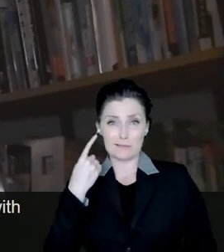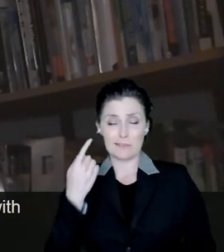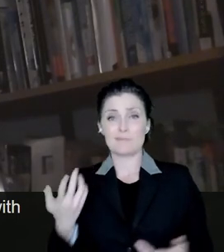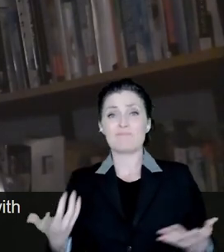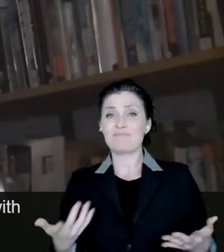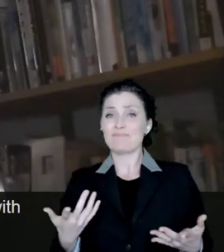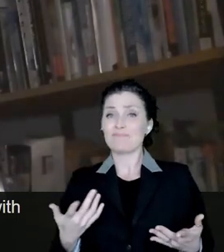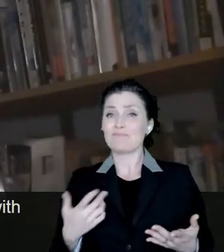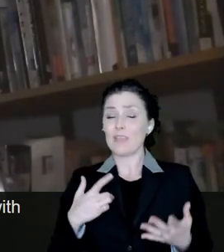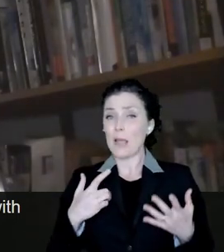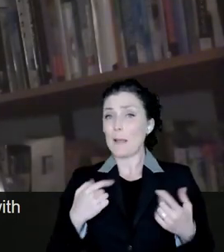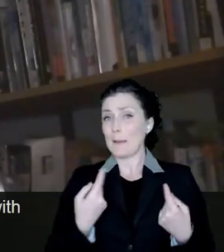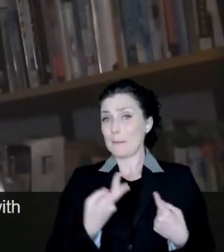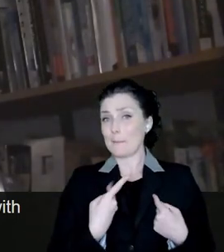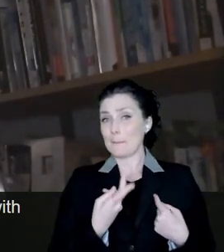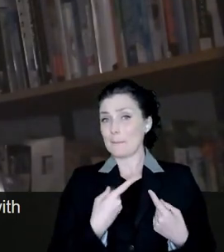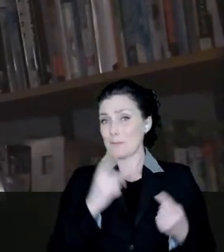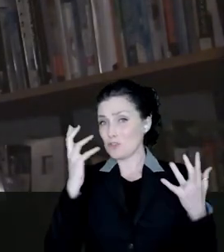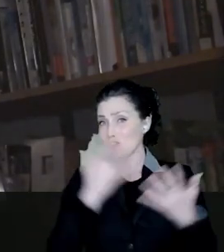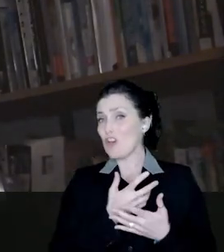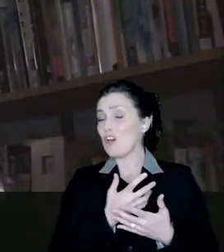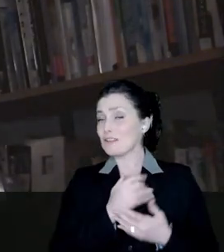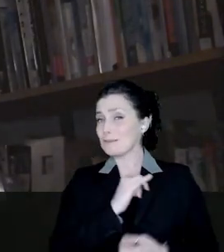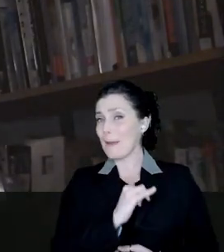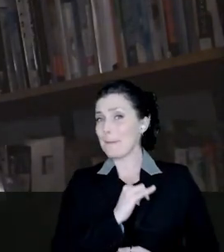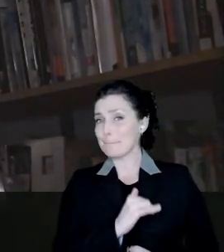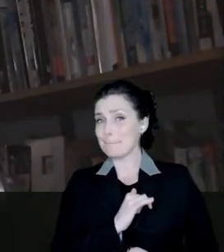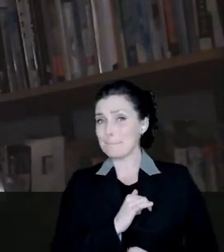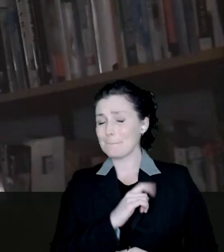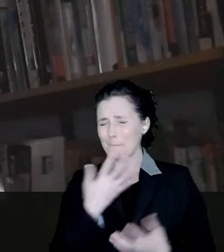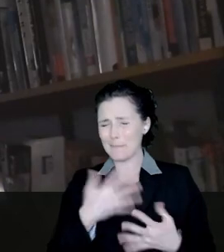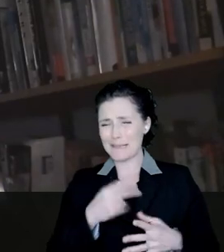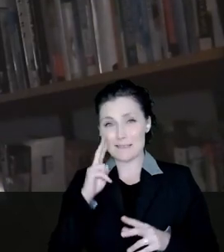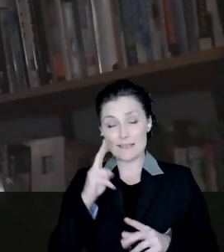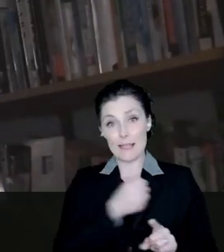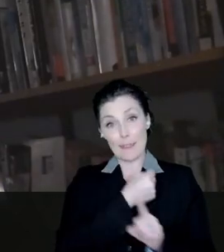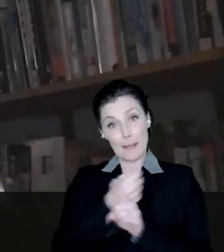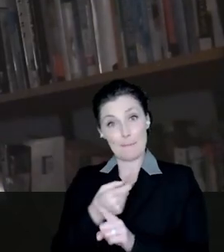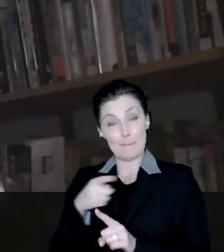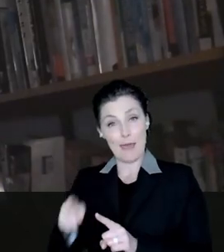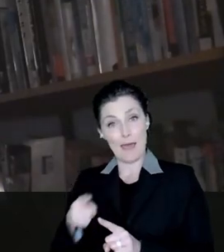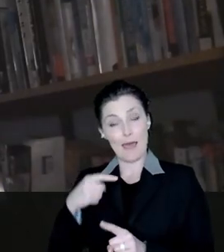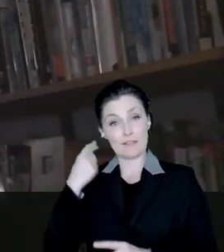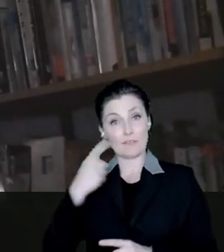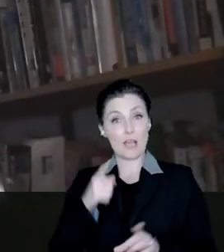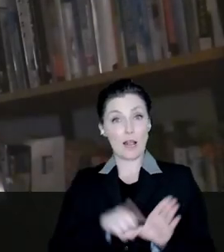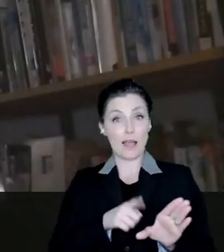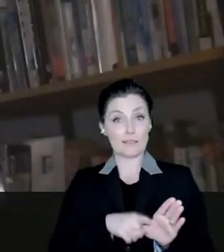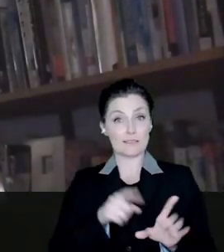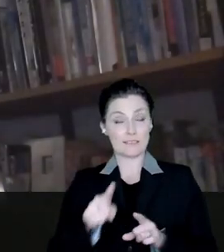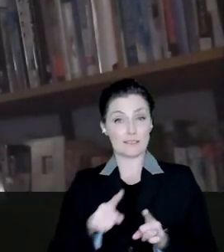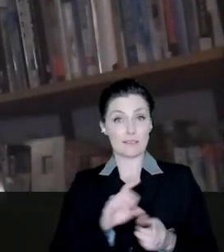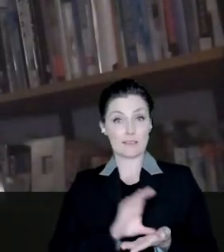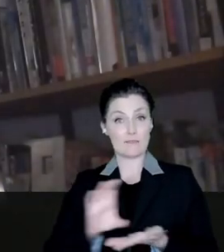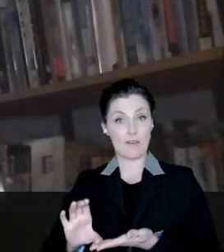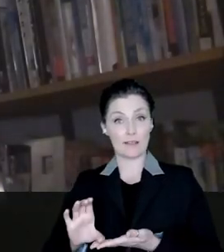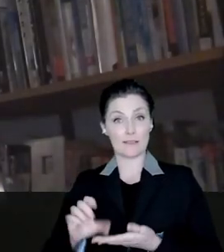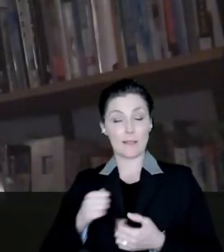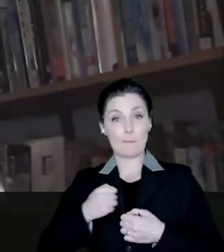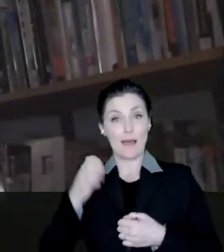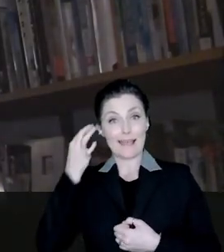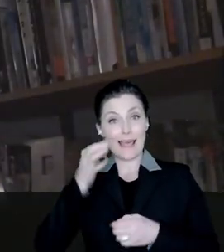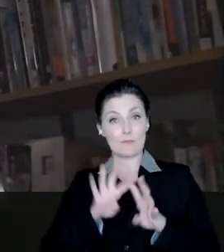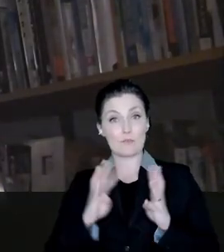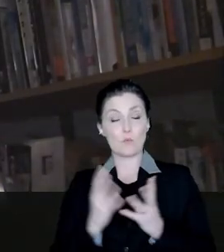have enjoyed seeing the impact that the Young Londoners Fund has had in Barnet. In my own council ward of Childs Hill, I've seen